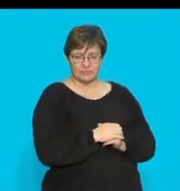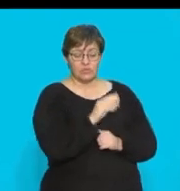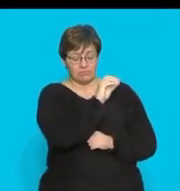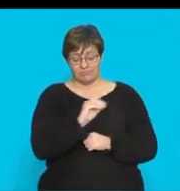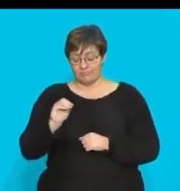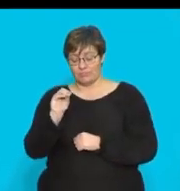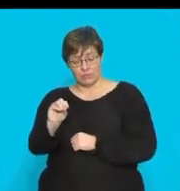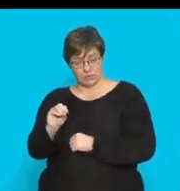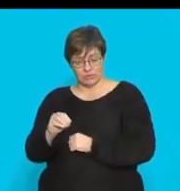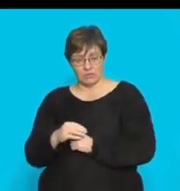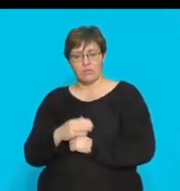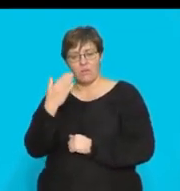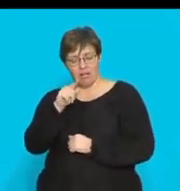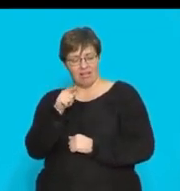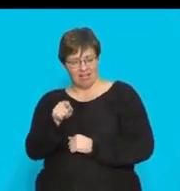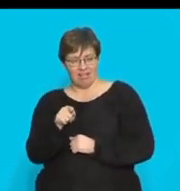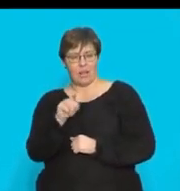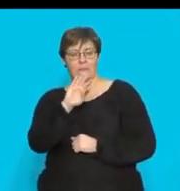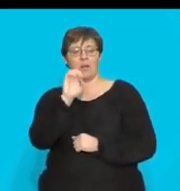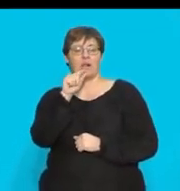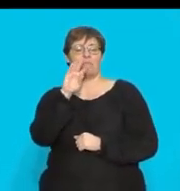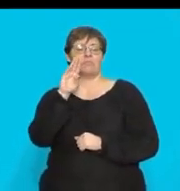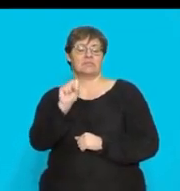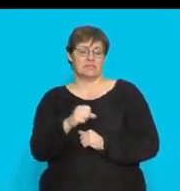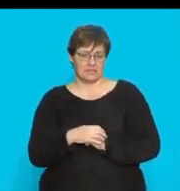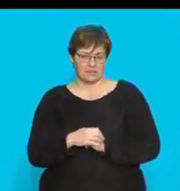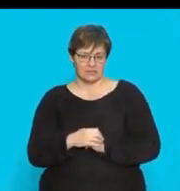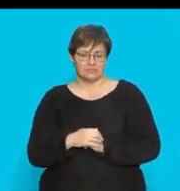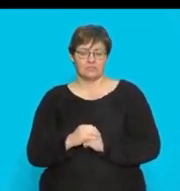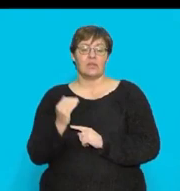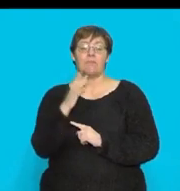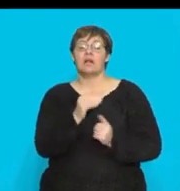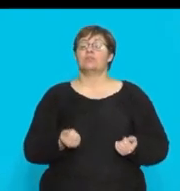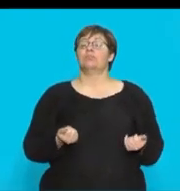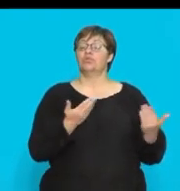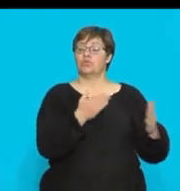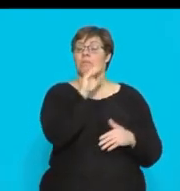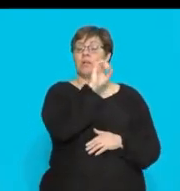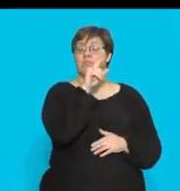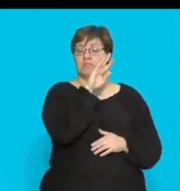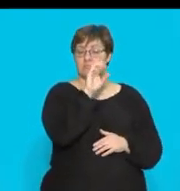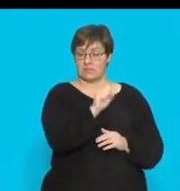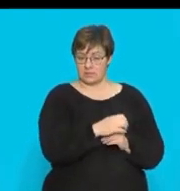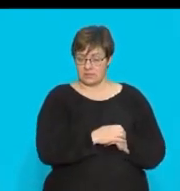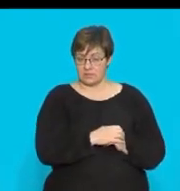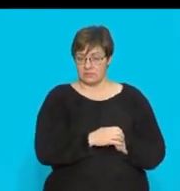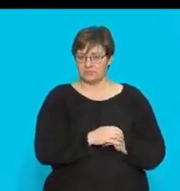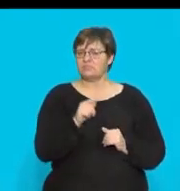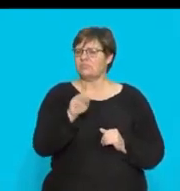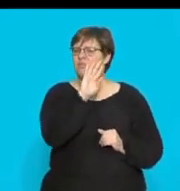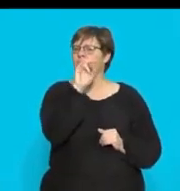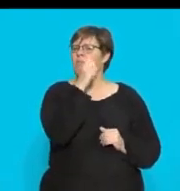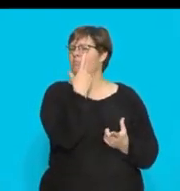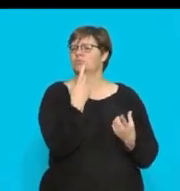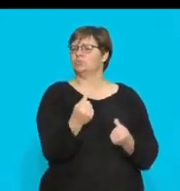to my question, and I notice bulbs. The plant produces bulbs. And what did